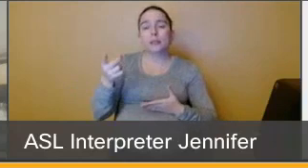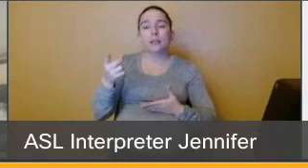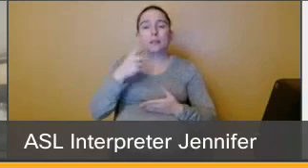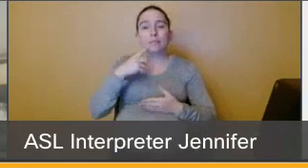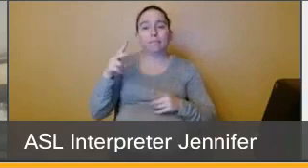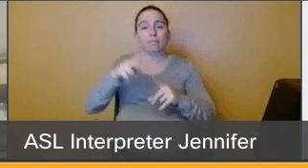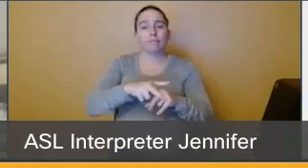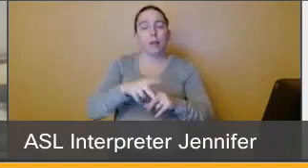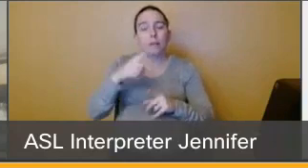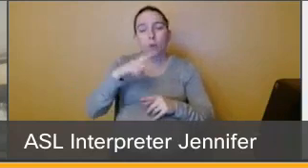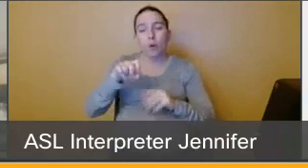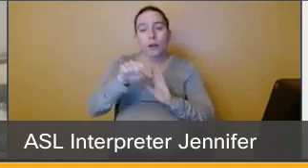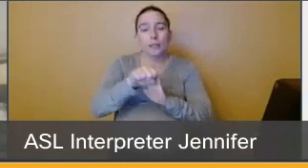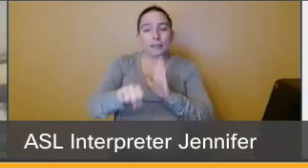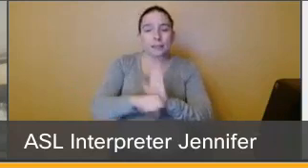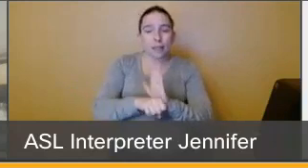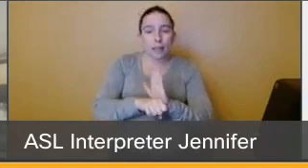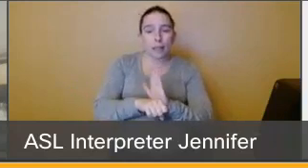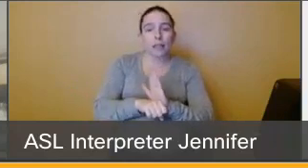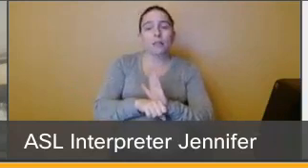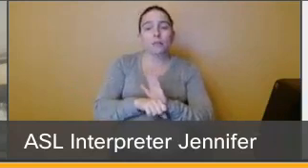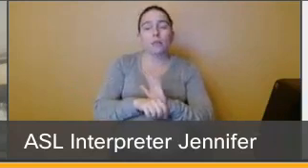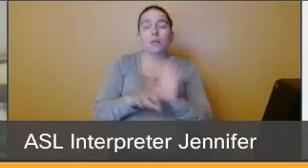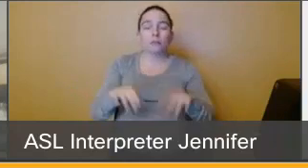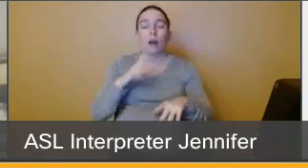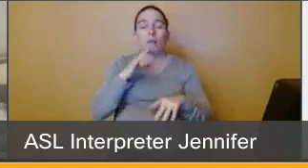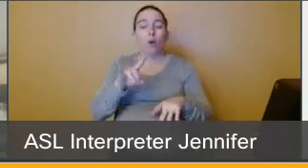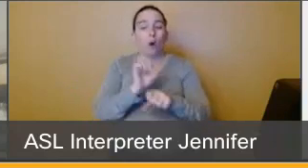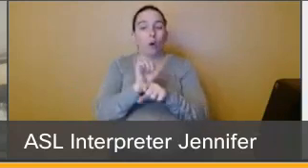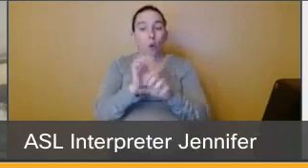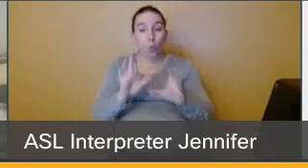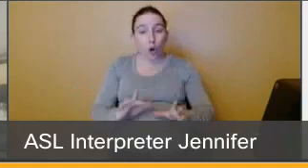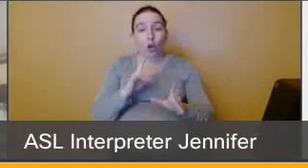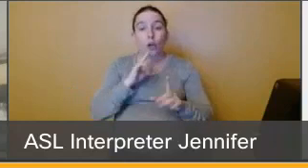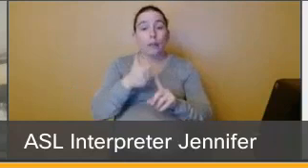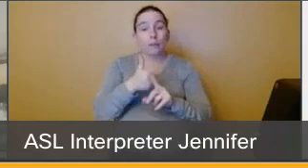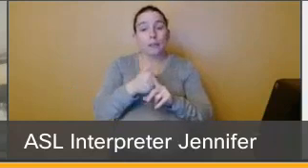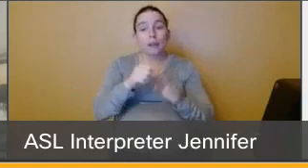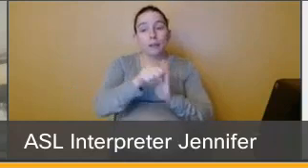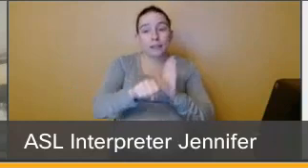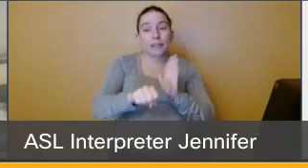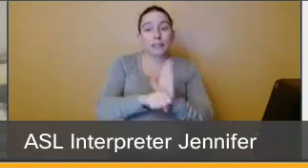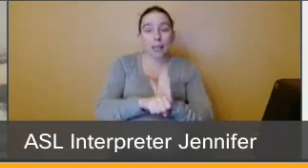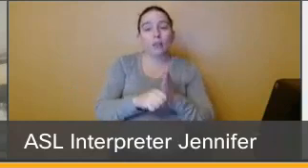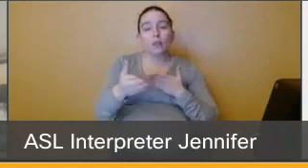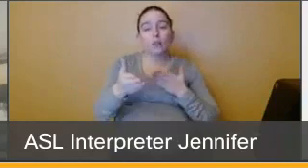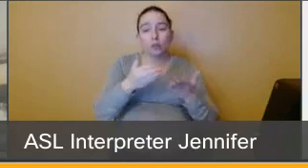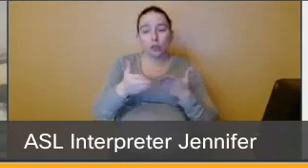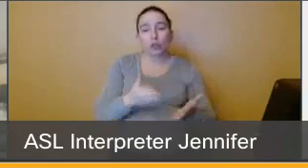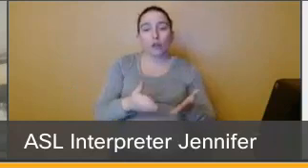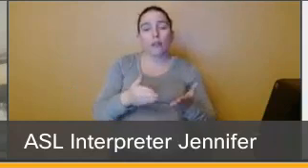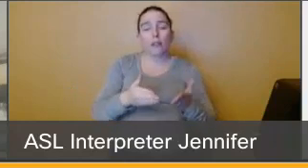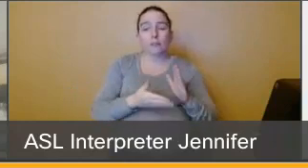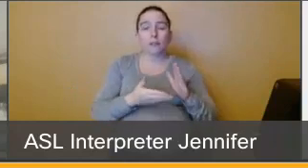applicable to state, to employees who are state delivering services to state